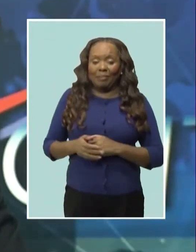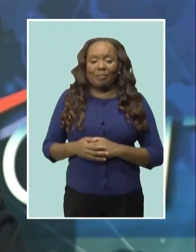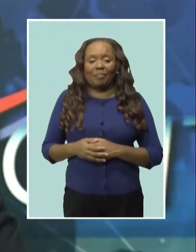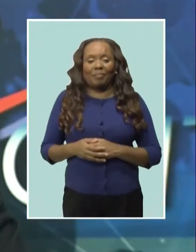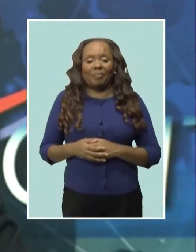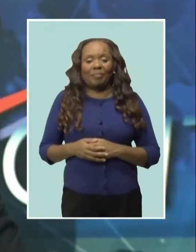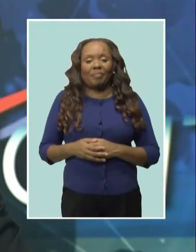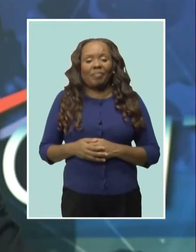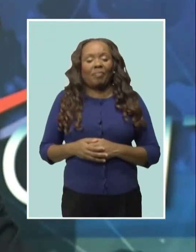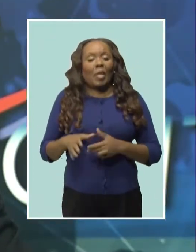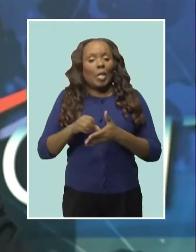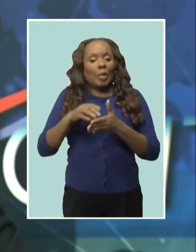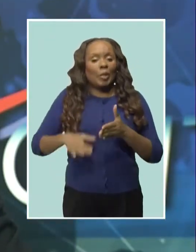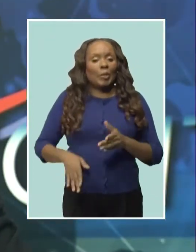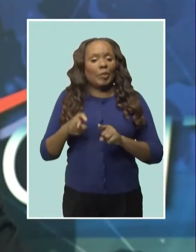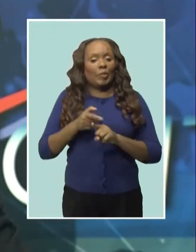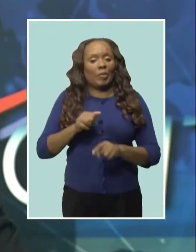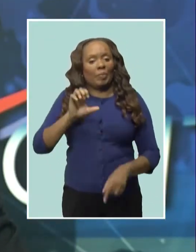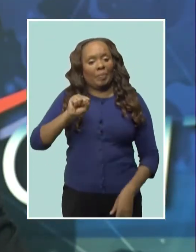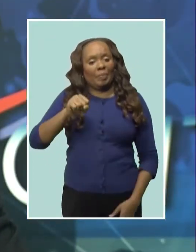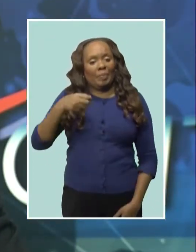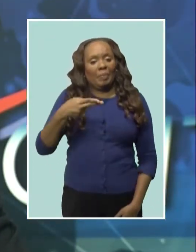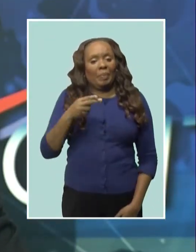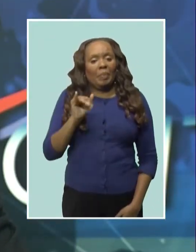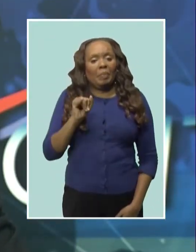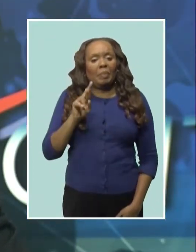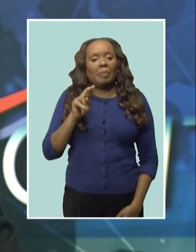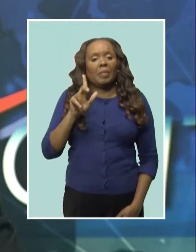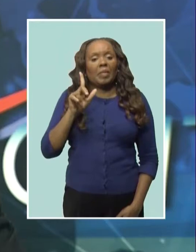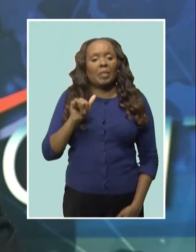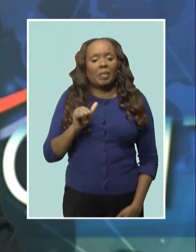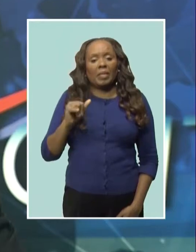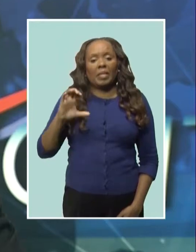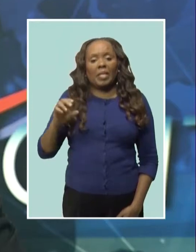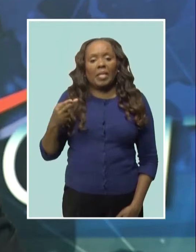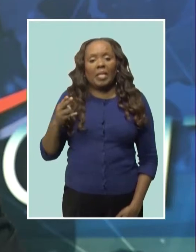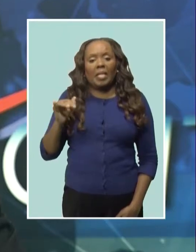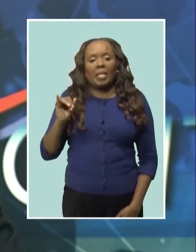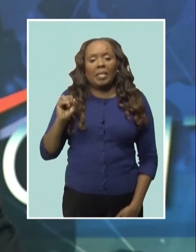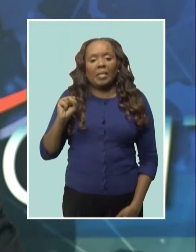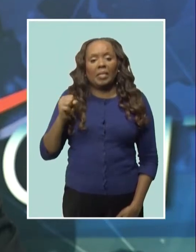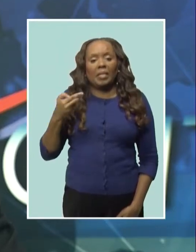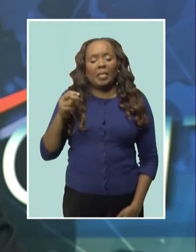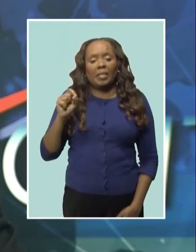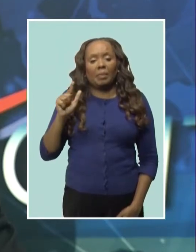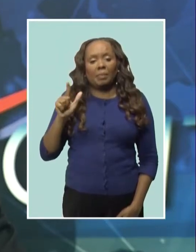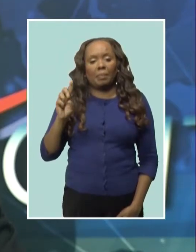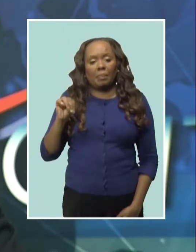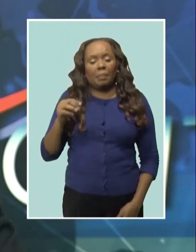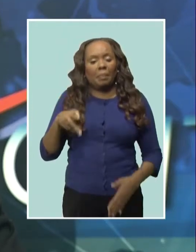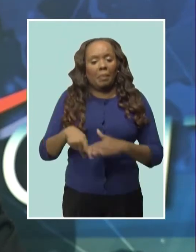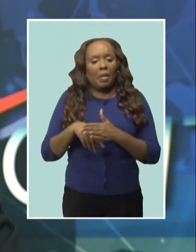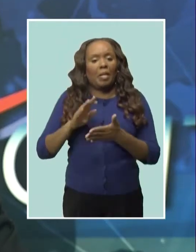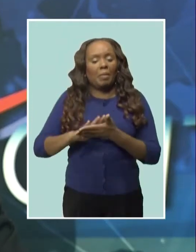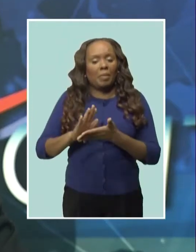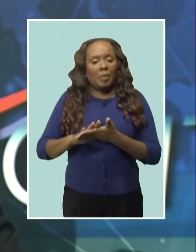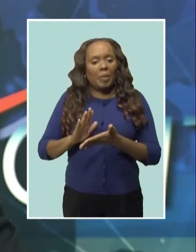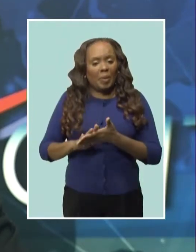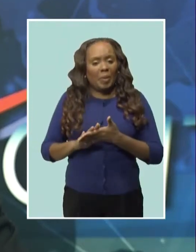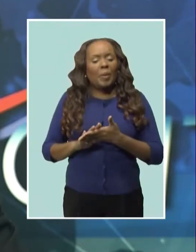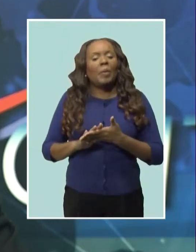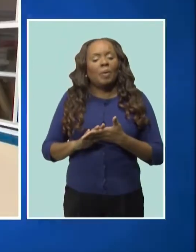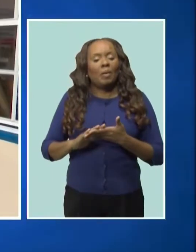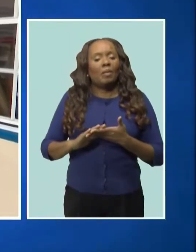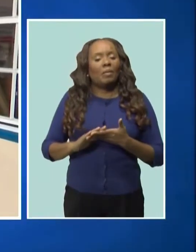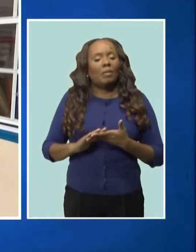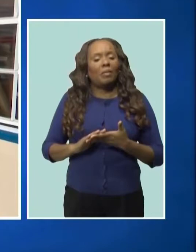32 Class 4 students at the Shirley Chisholm Primary are being advised to give of their best in tomorrow's examination. Member of Parliament